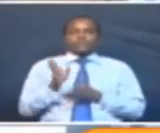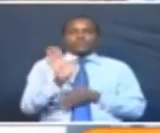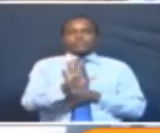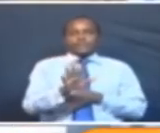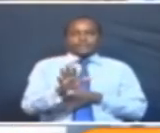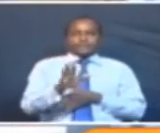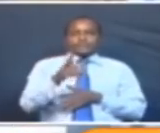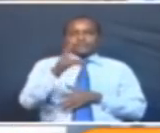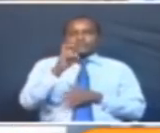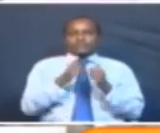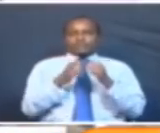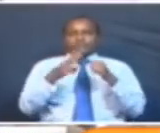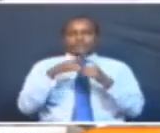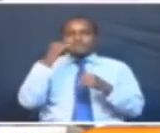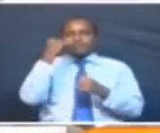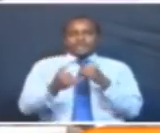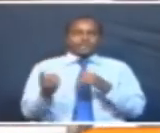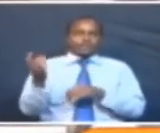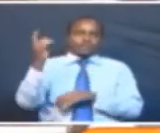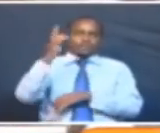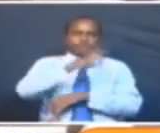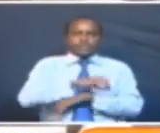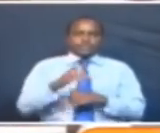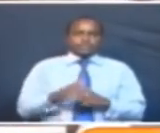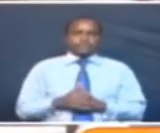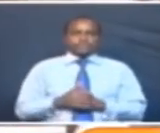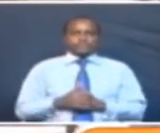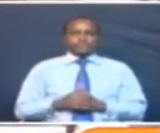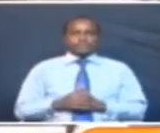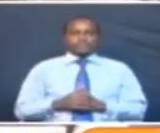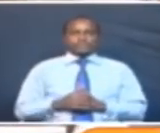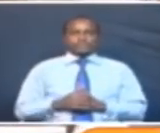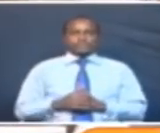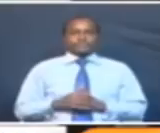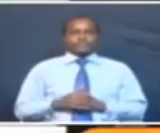file their returns by end of today to avoid penalties.